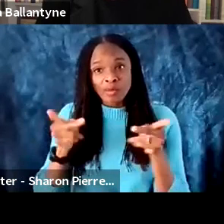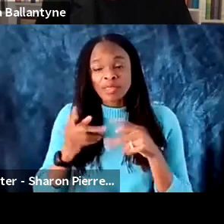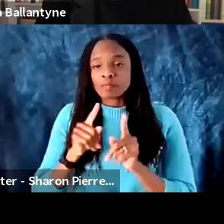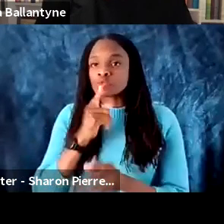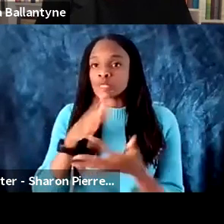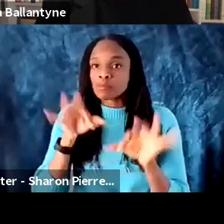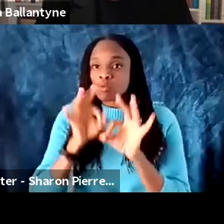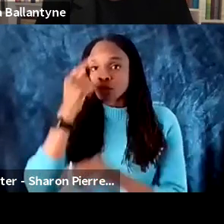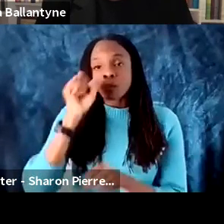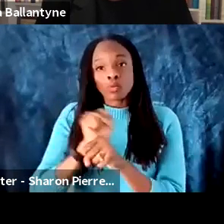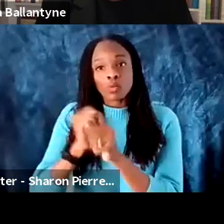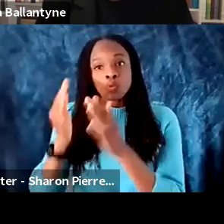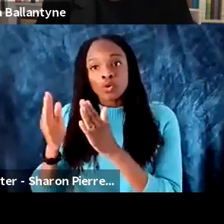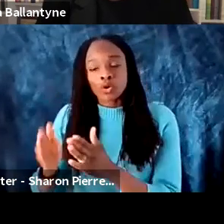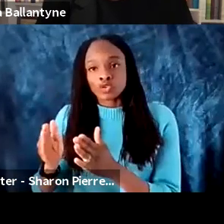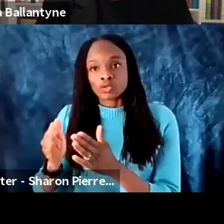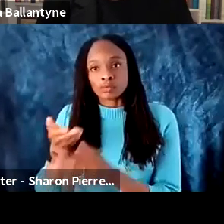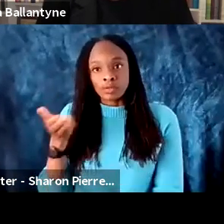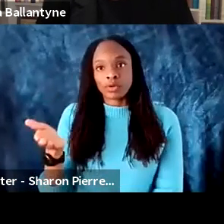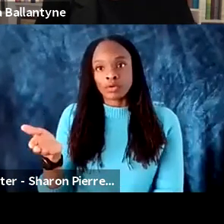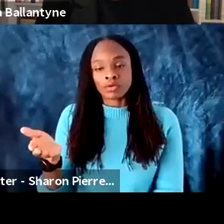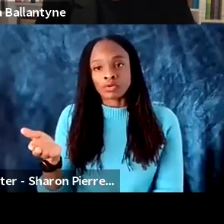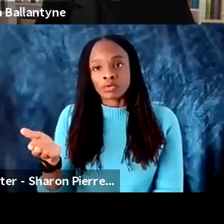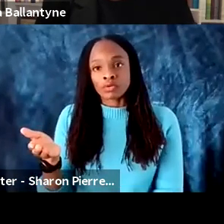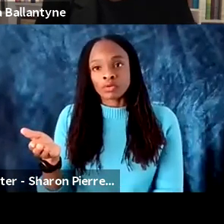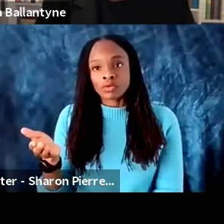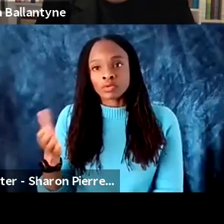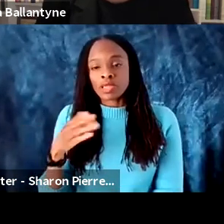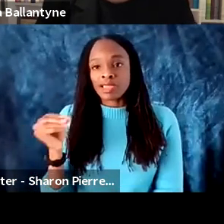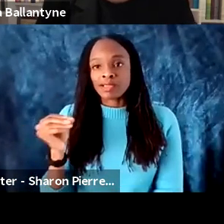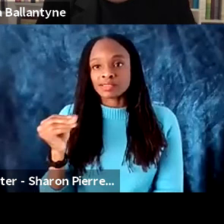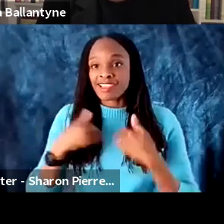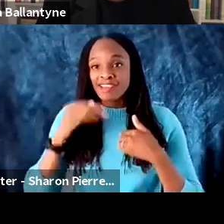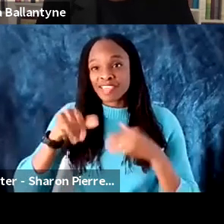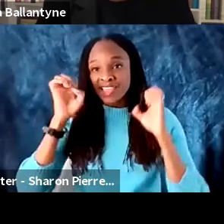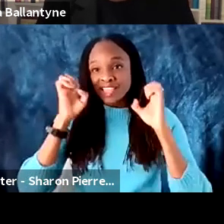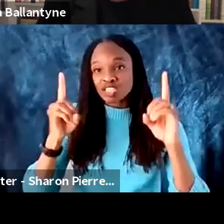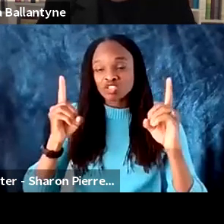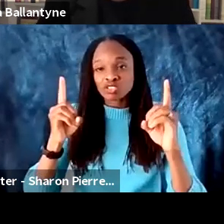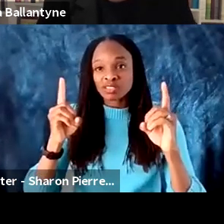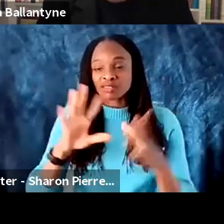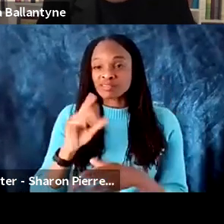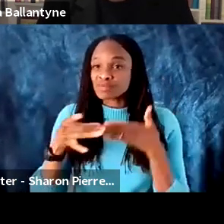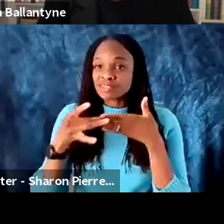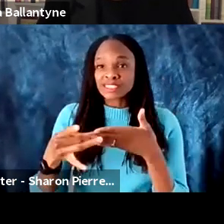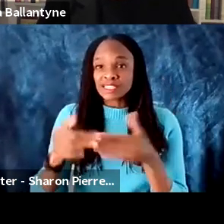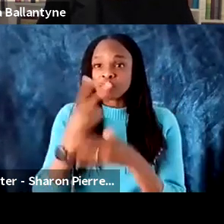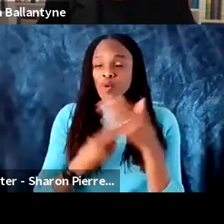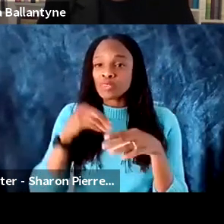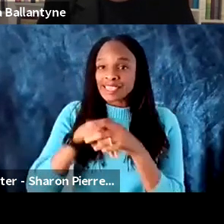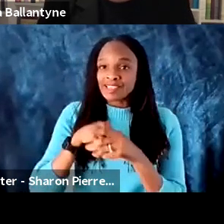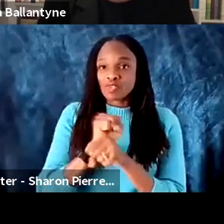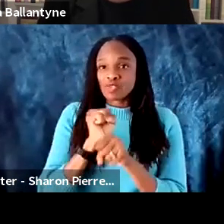workers to be in there and to be educated and to be driving both inside the workplace